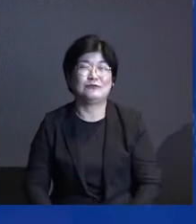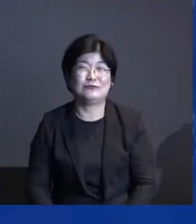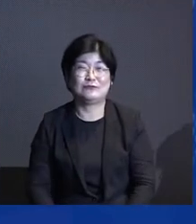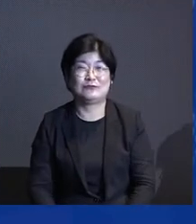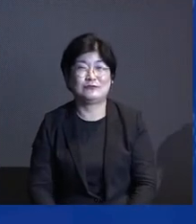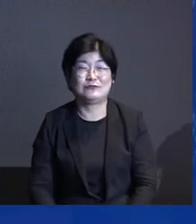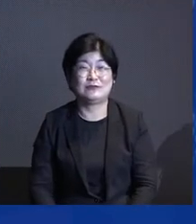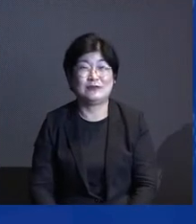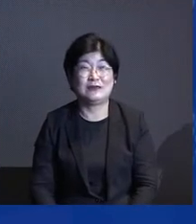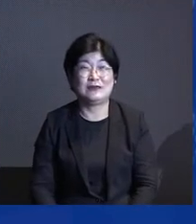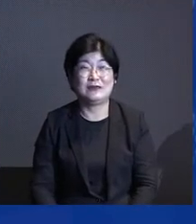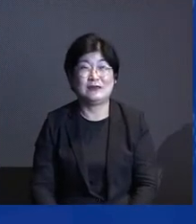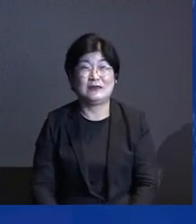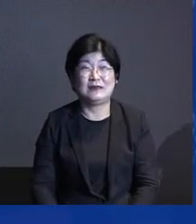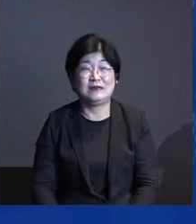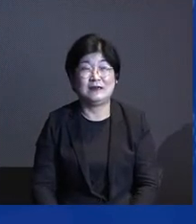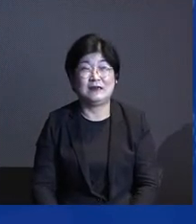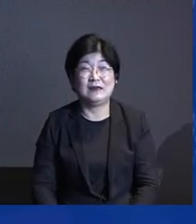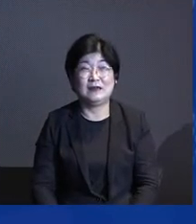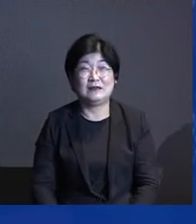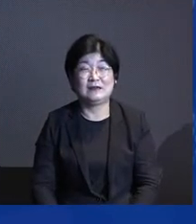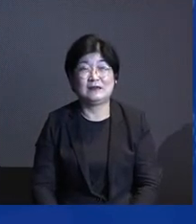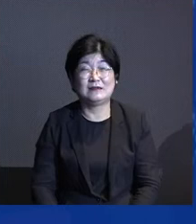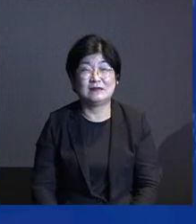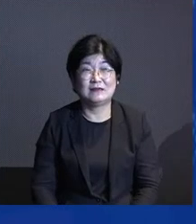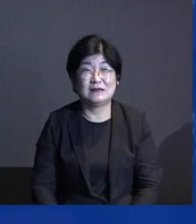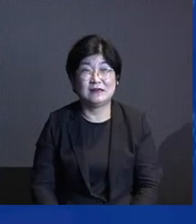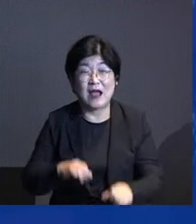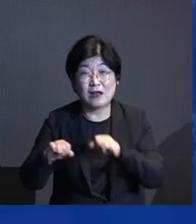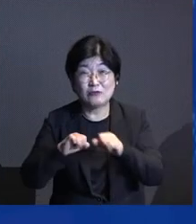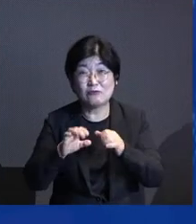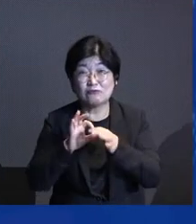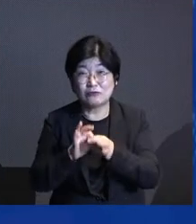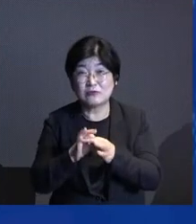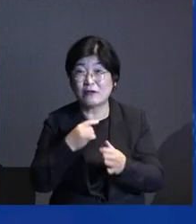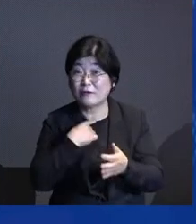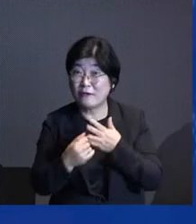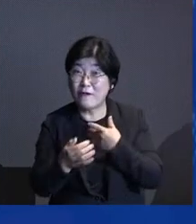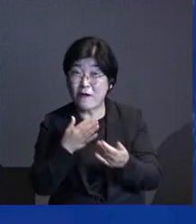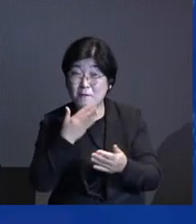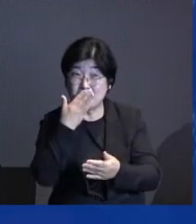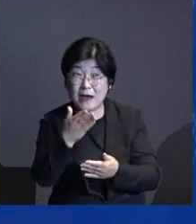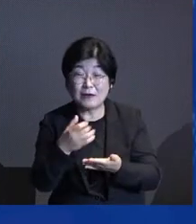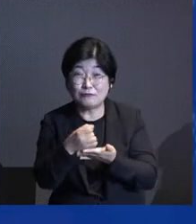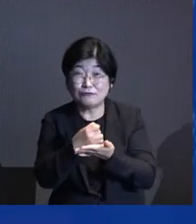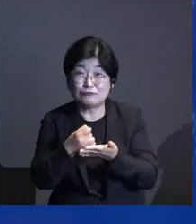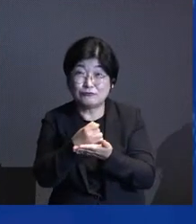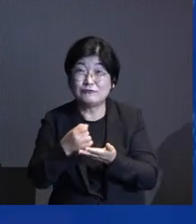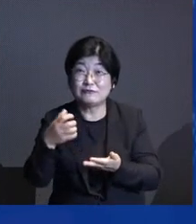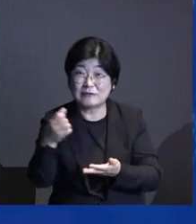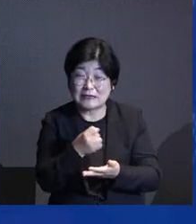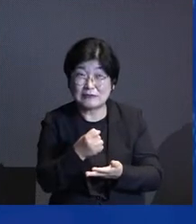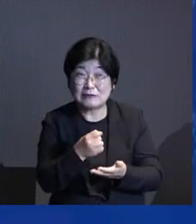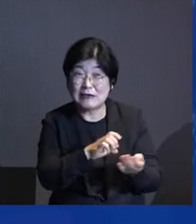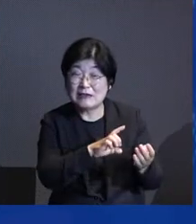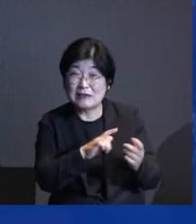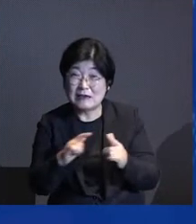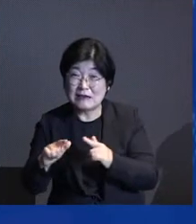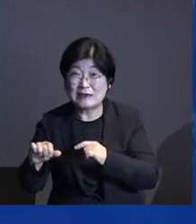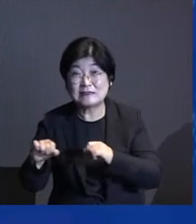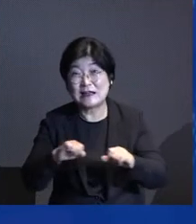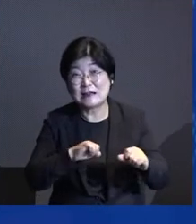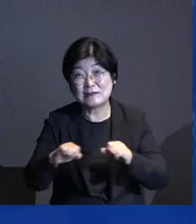lucky to have experience within our project and our activities that, as Ilenia was referring to earlier, have